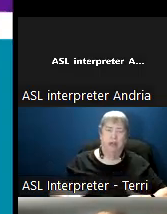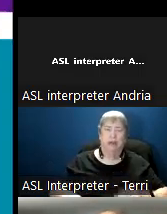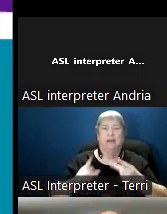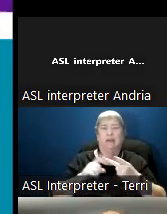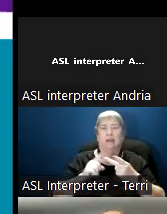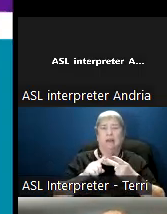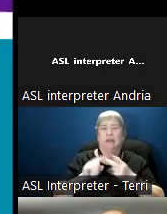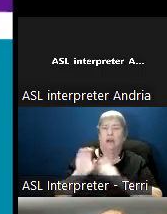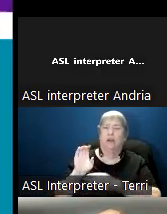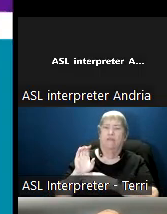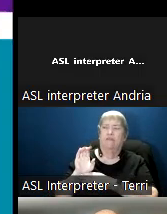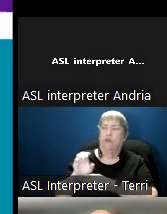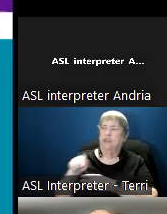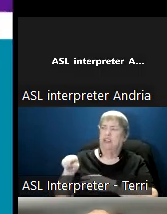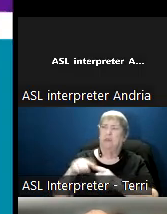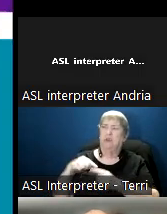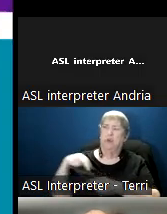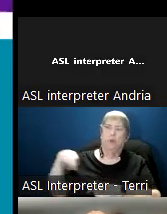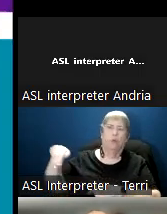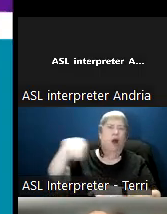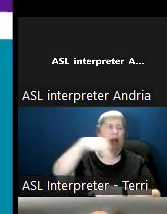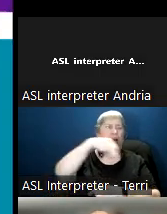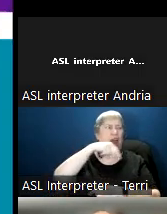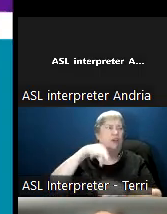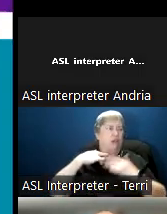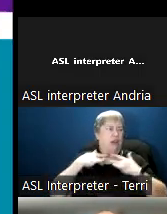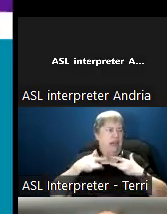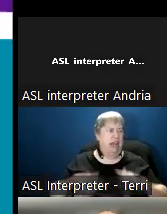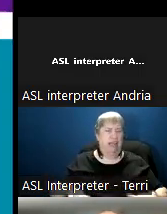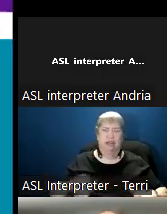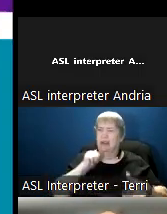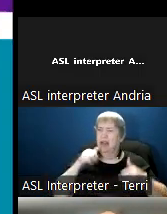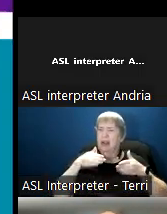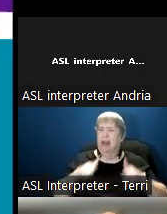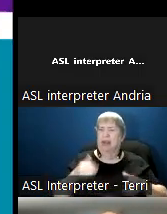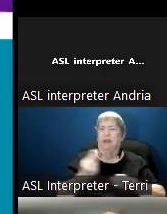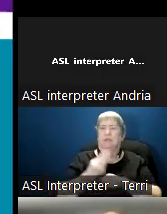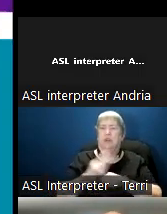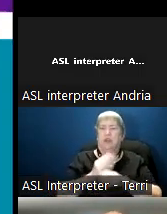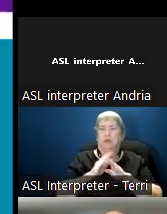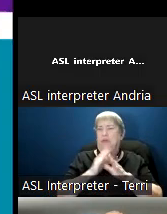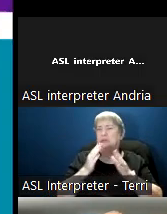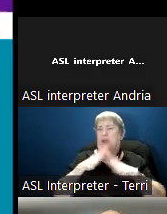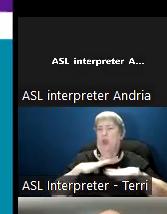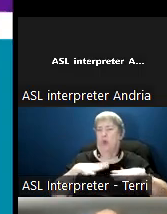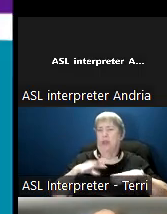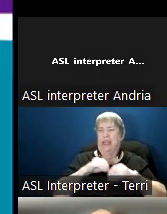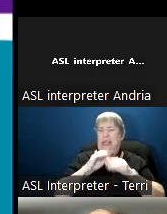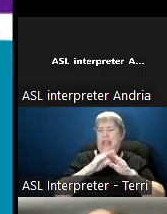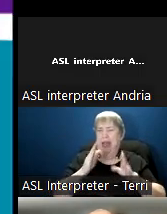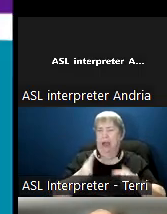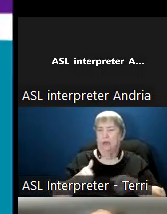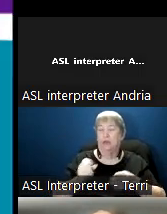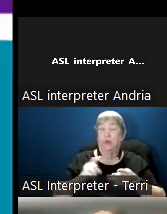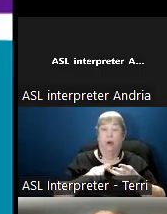to, walk around the house naked, not letting them wear clothes in the house, maybe not allowing them to wear underwear when they